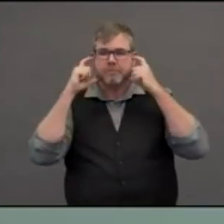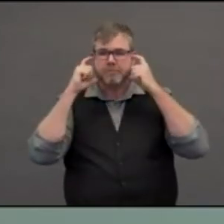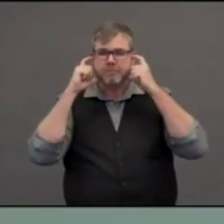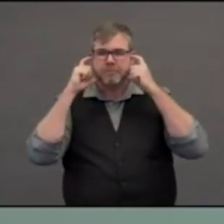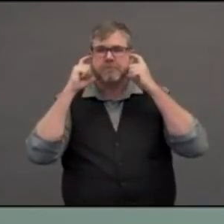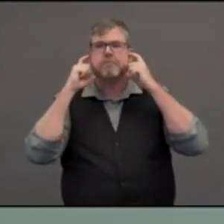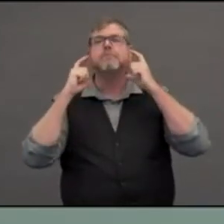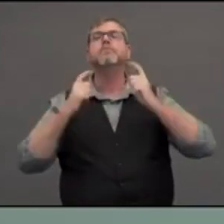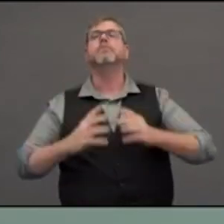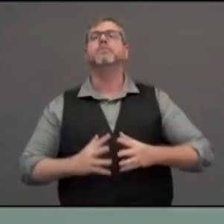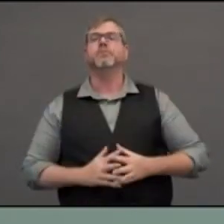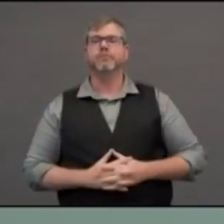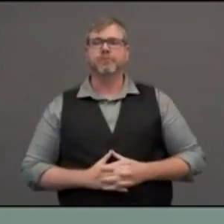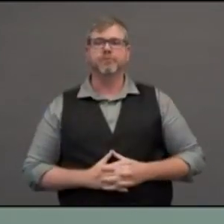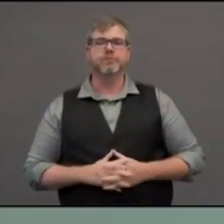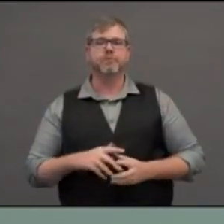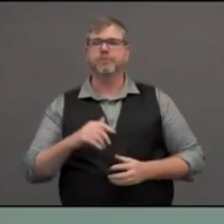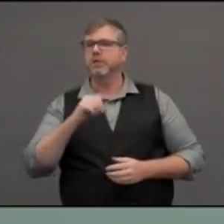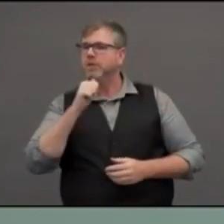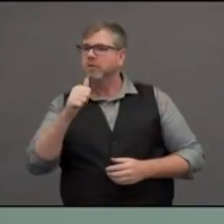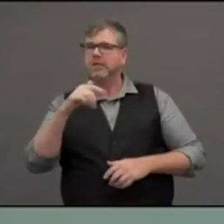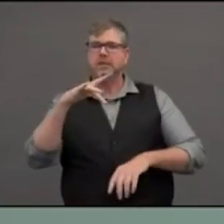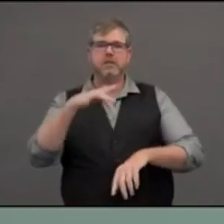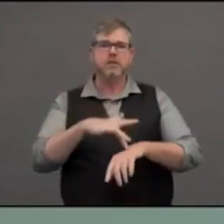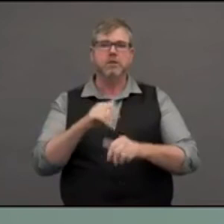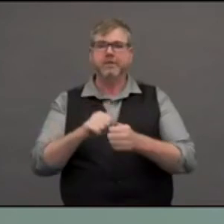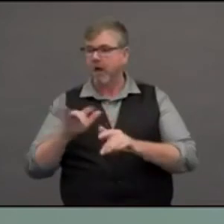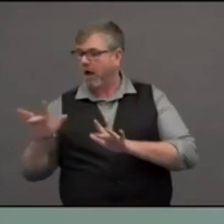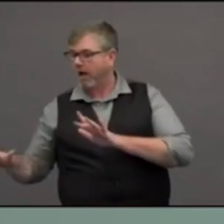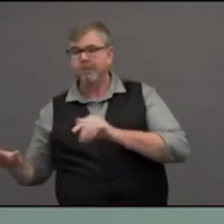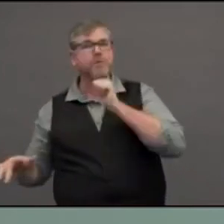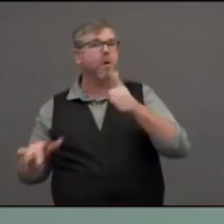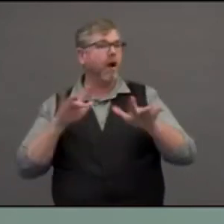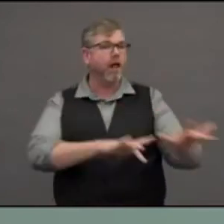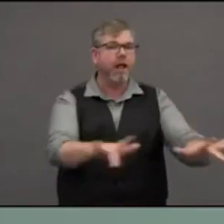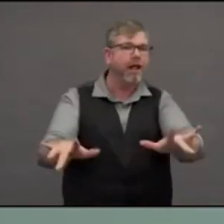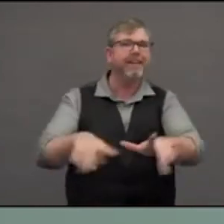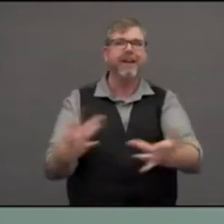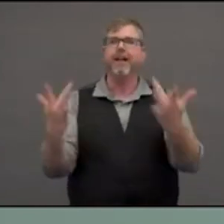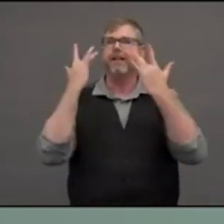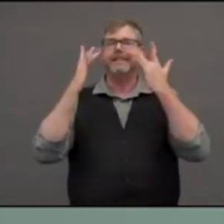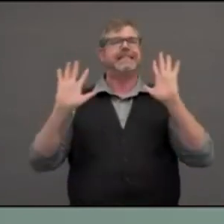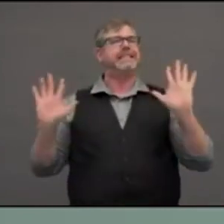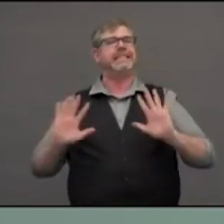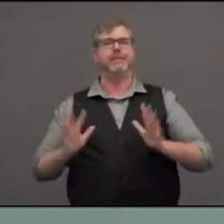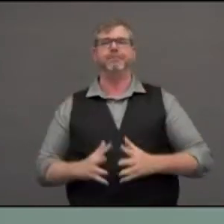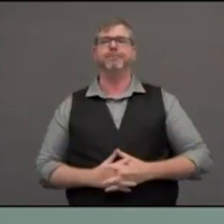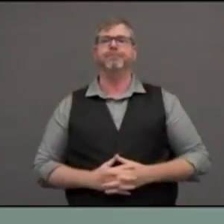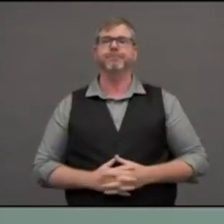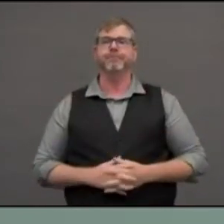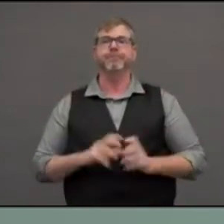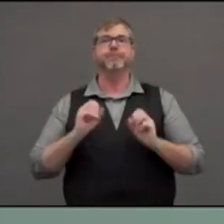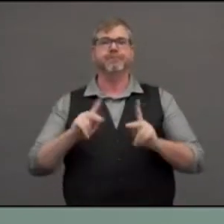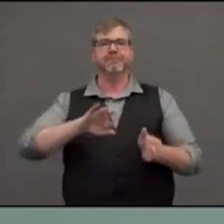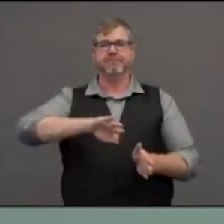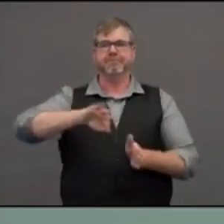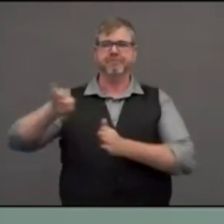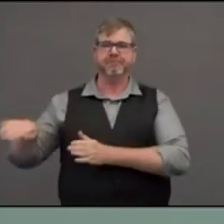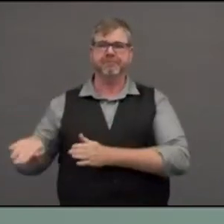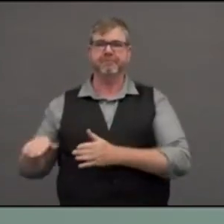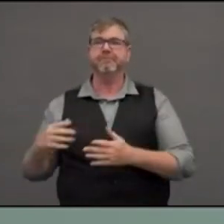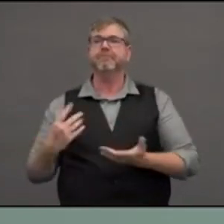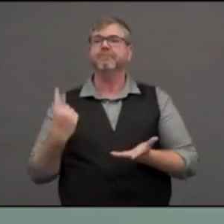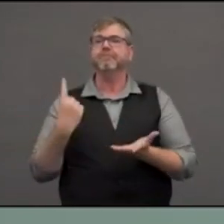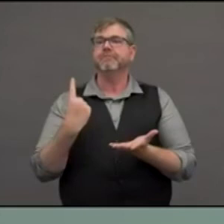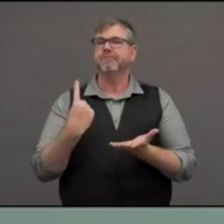it with hands that have touched something else. Right. So let's shift now to talk about our resources and the